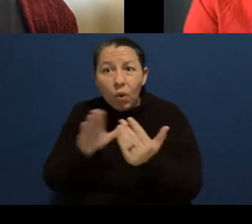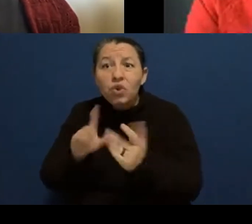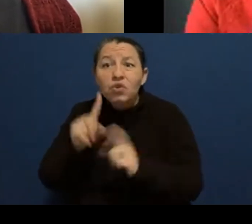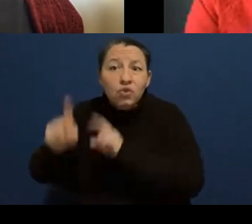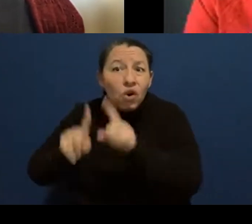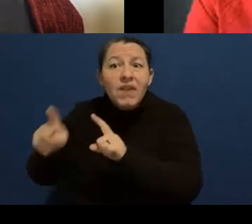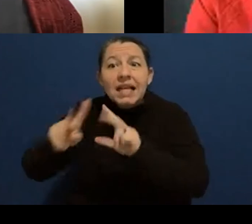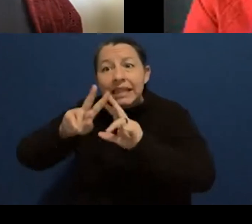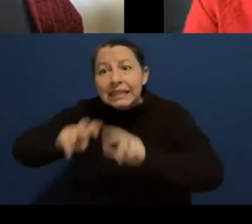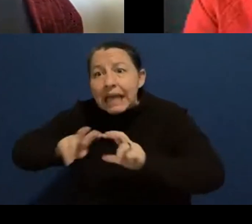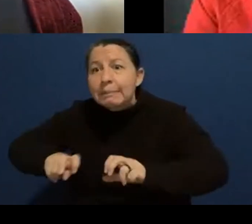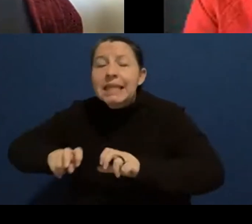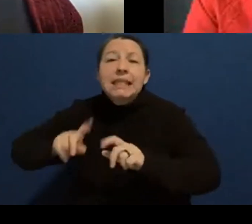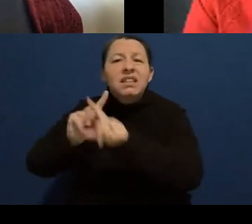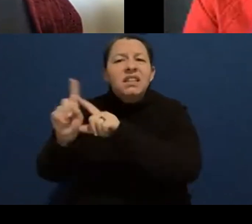different kind of